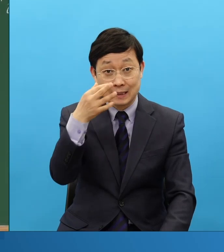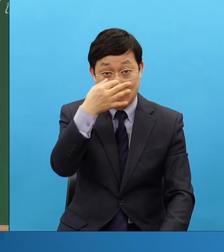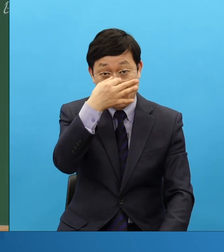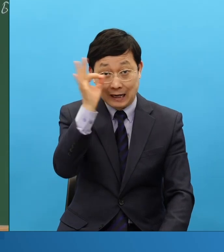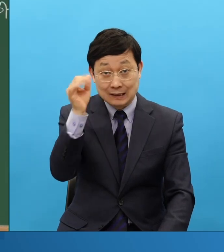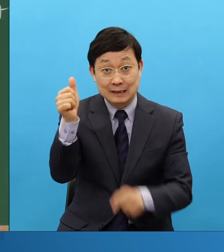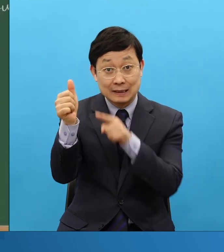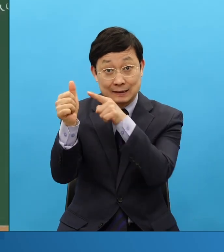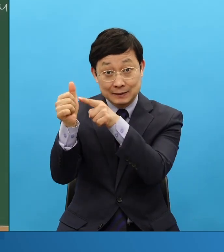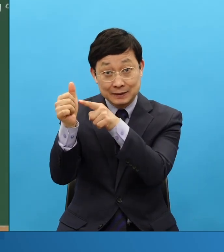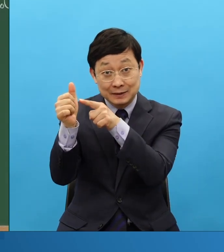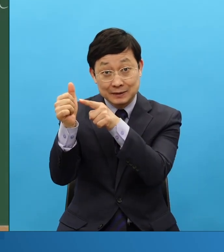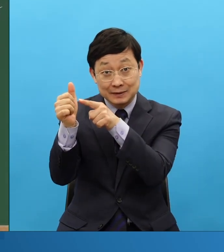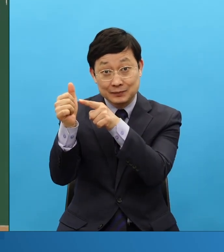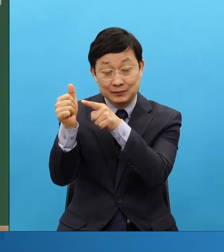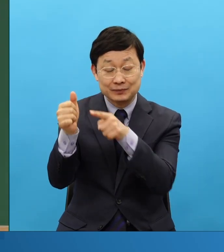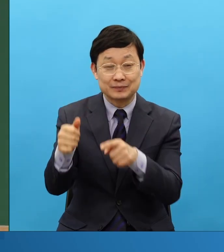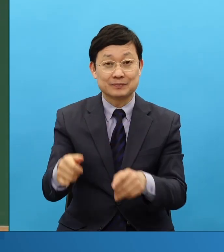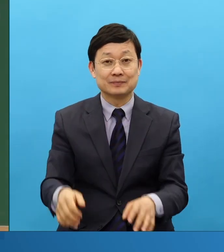do?